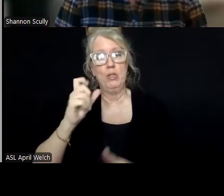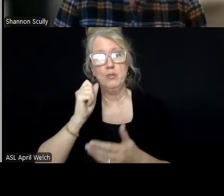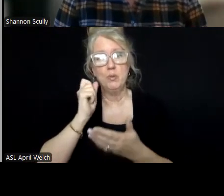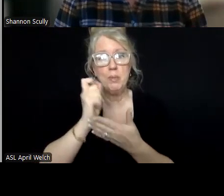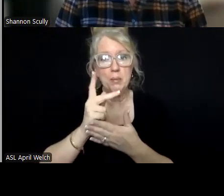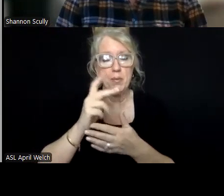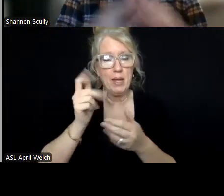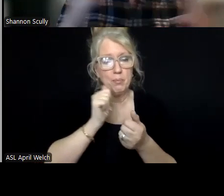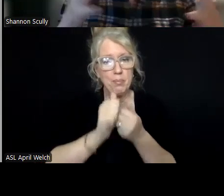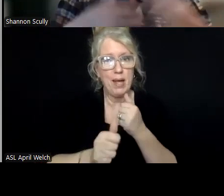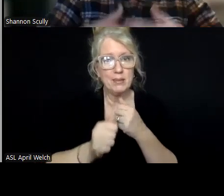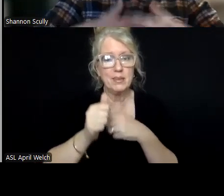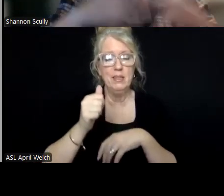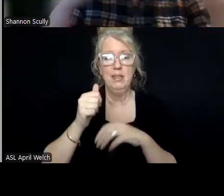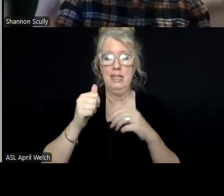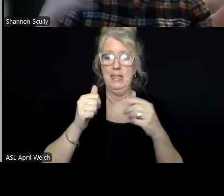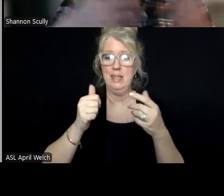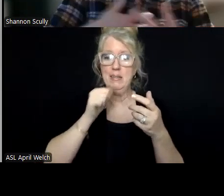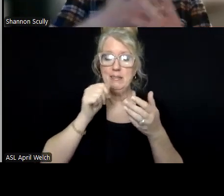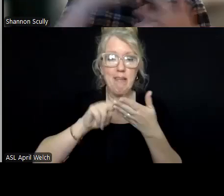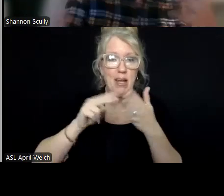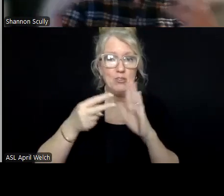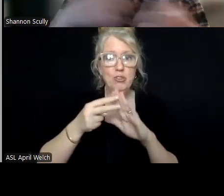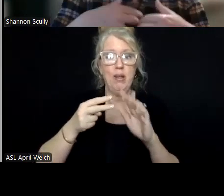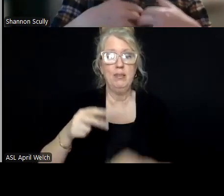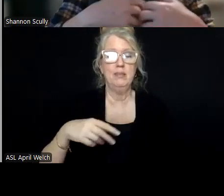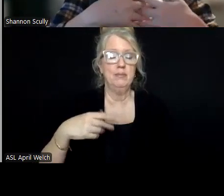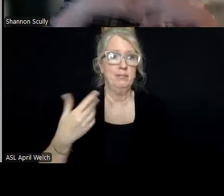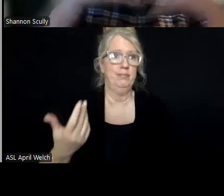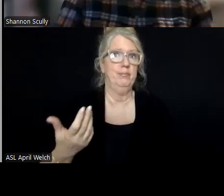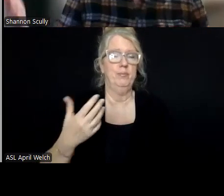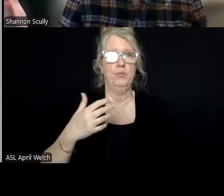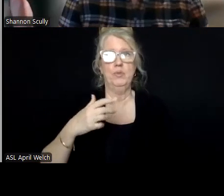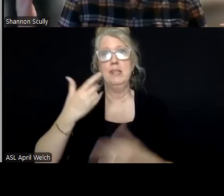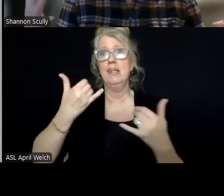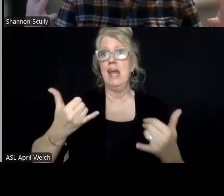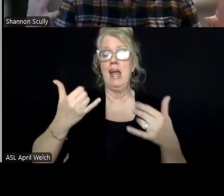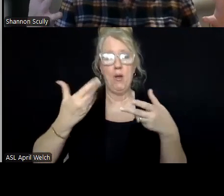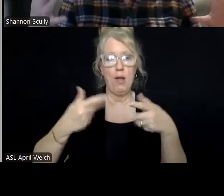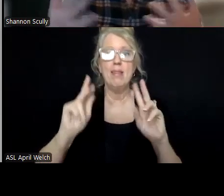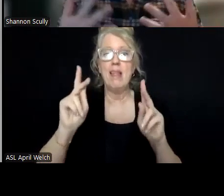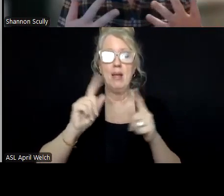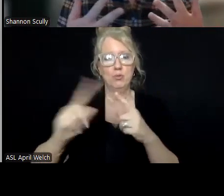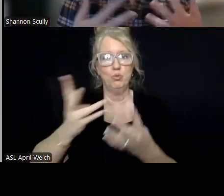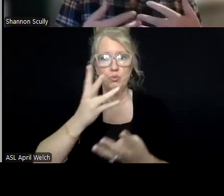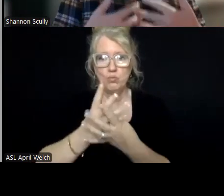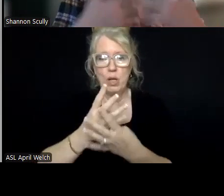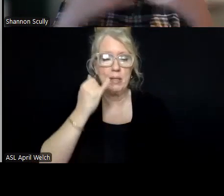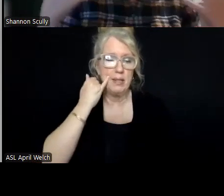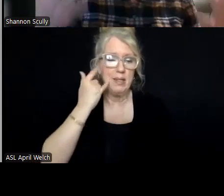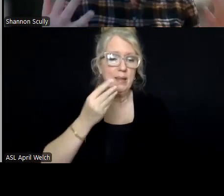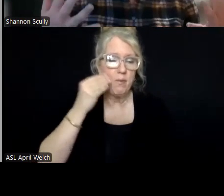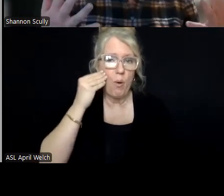Johnson. It wasn't, this whole of like, you are now allowed to incarcerate anyone who's homeless.